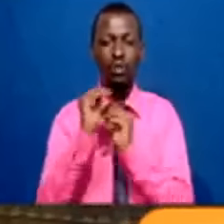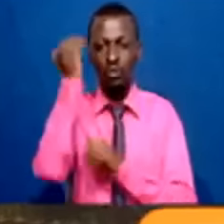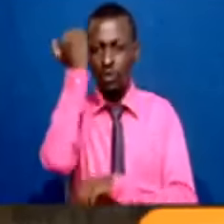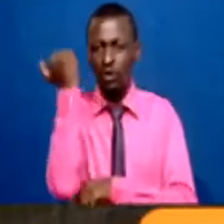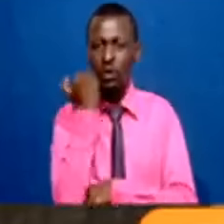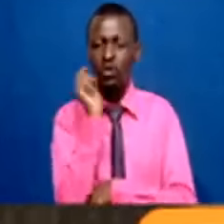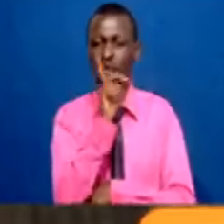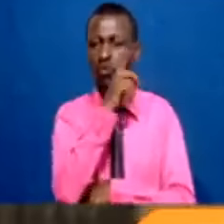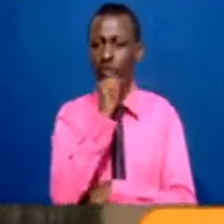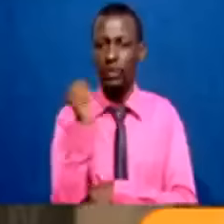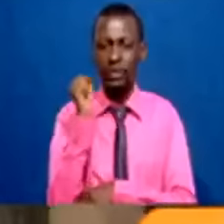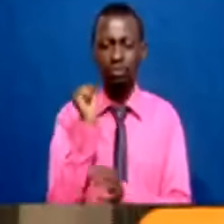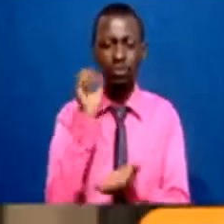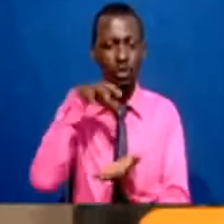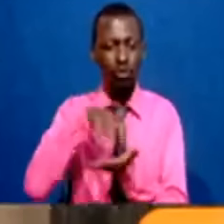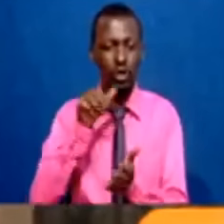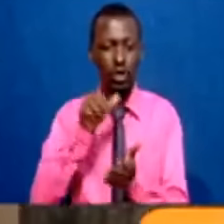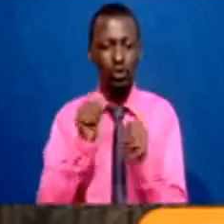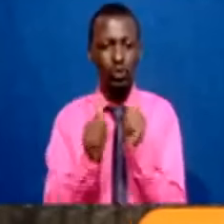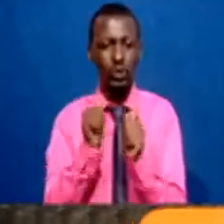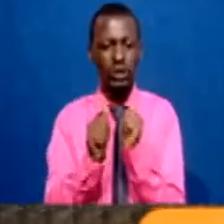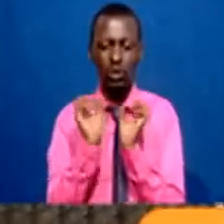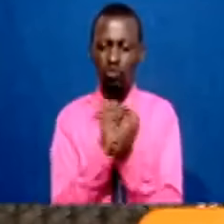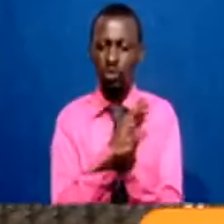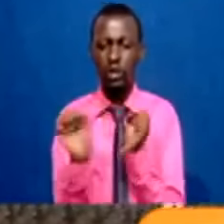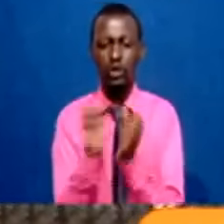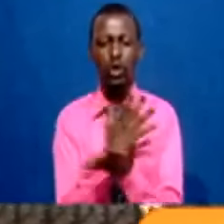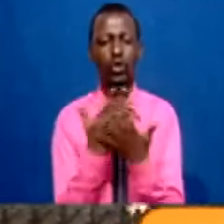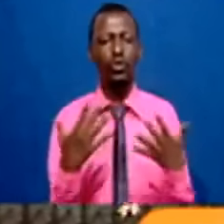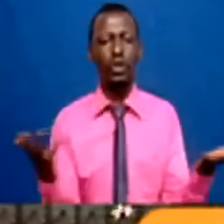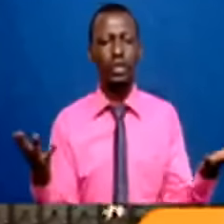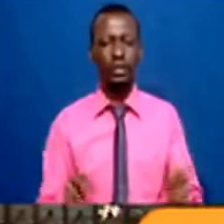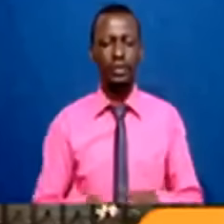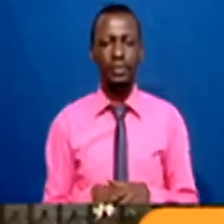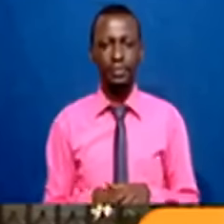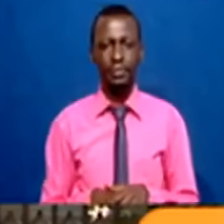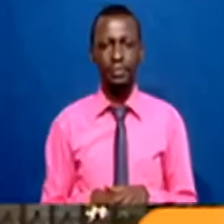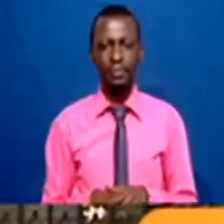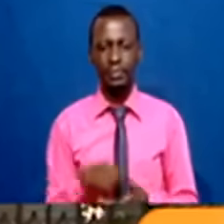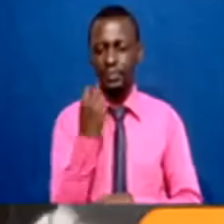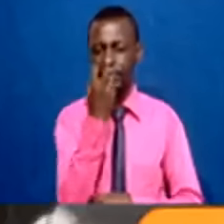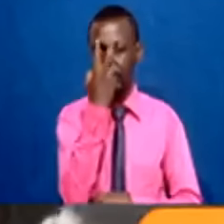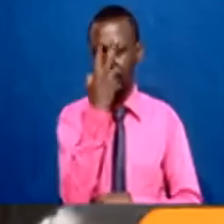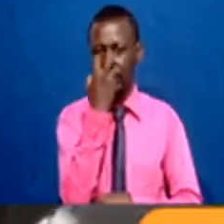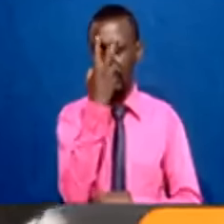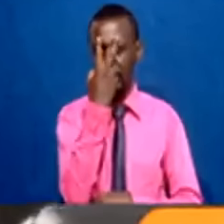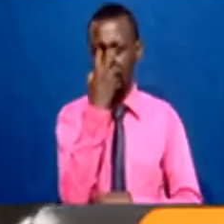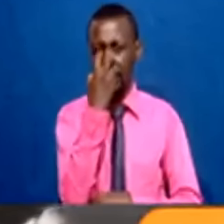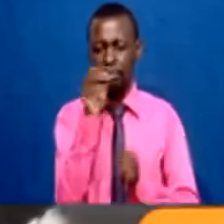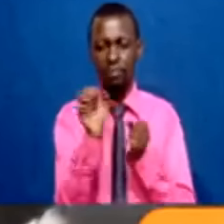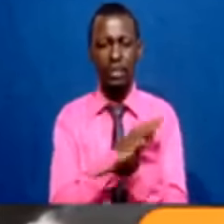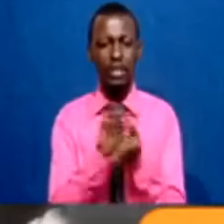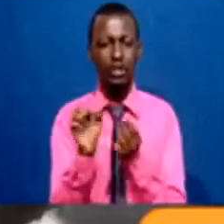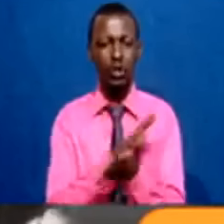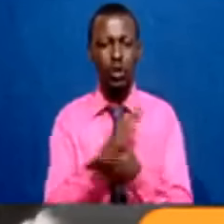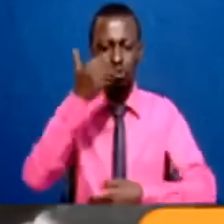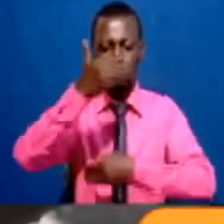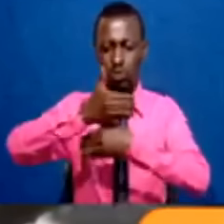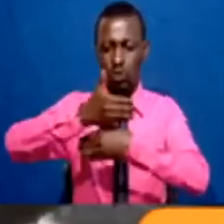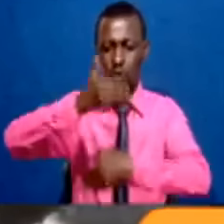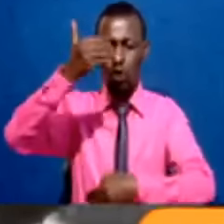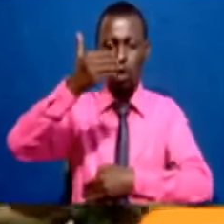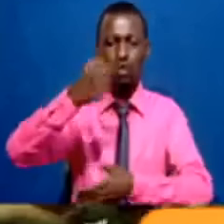Law Courts facing charges of malicious damage to property. The accused persons allegedly destroyed a concrete fence